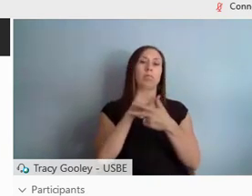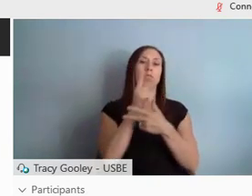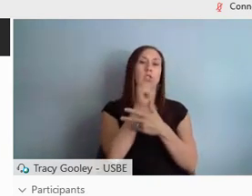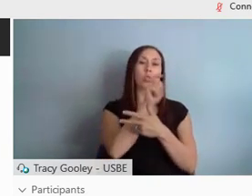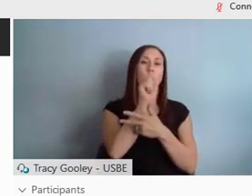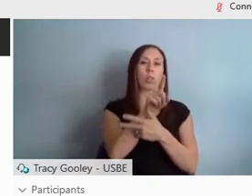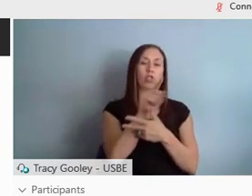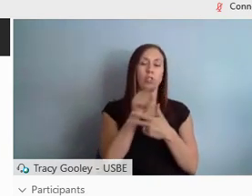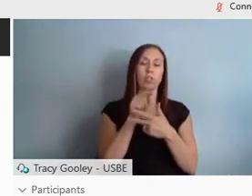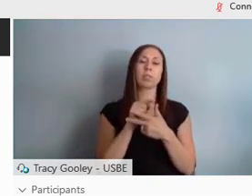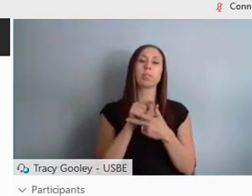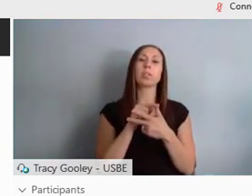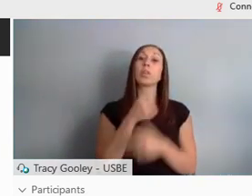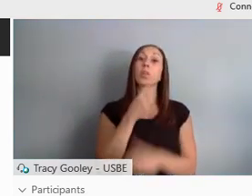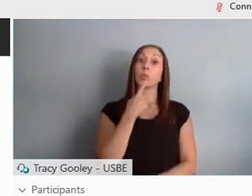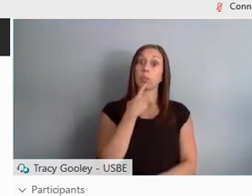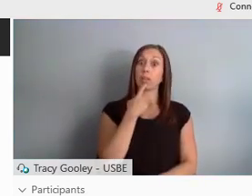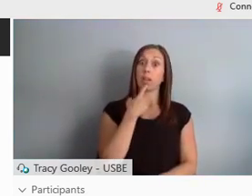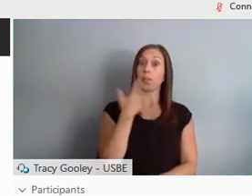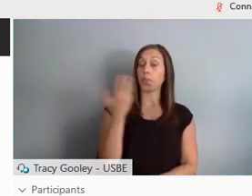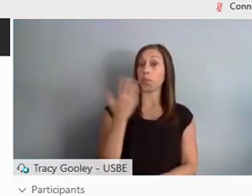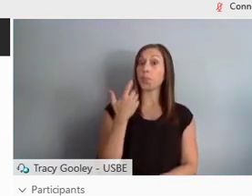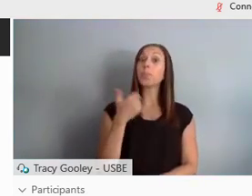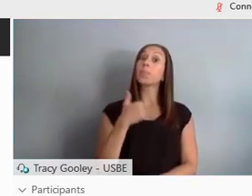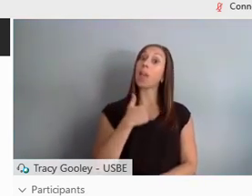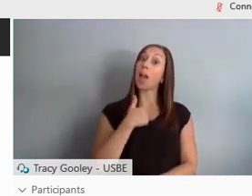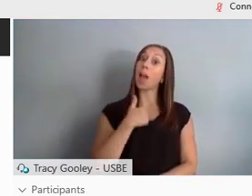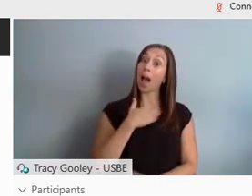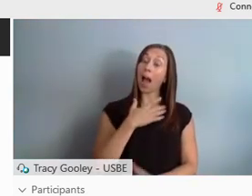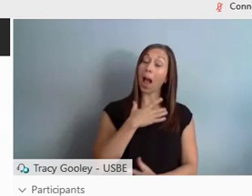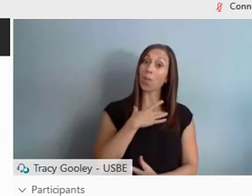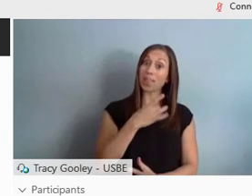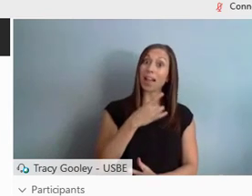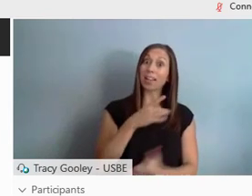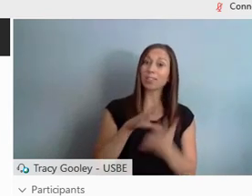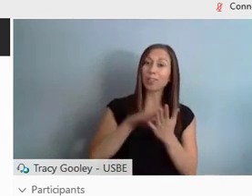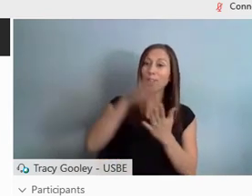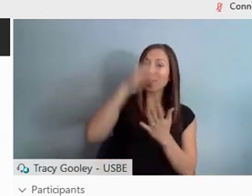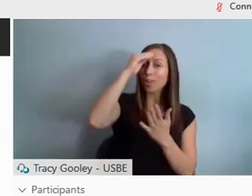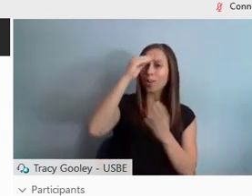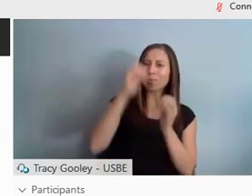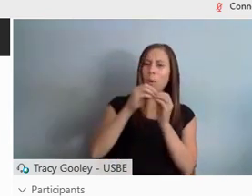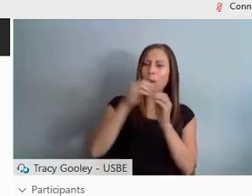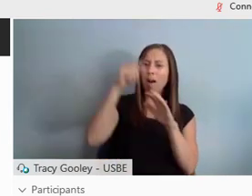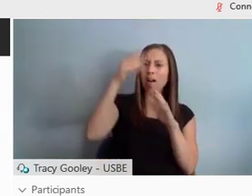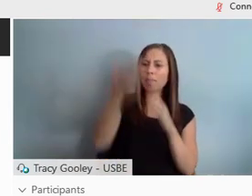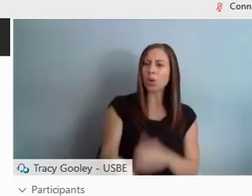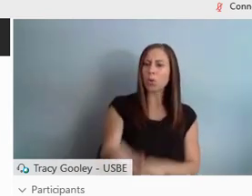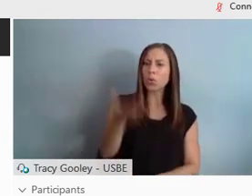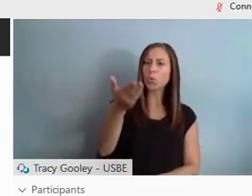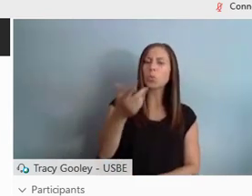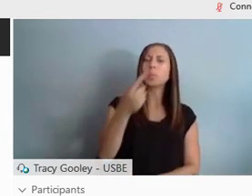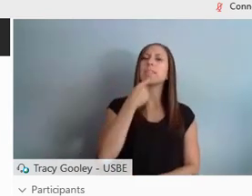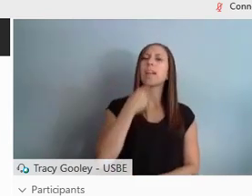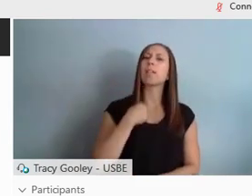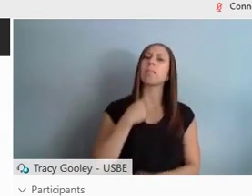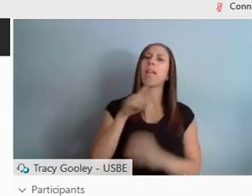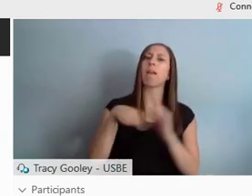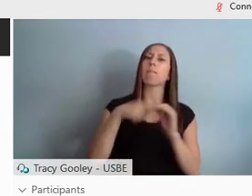1, you're going to say to the student, I would like to learn more about you. Tell me about your favorite